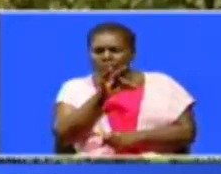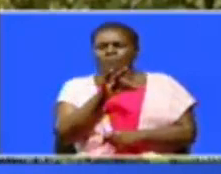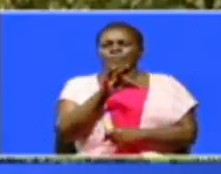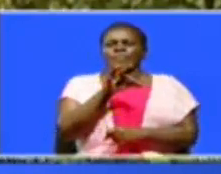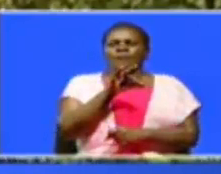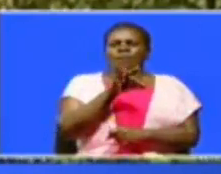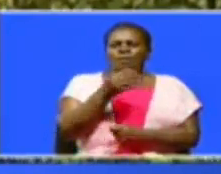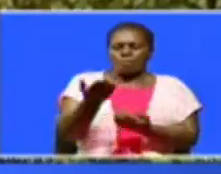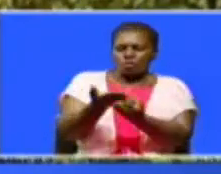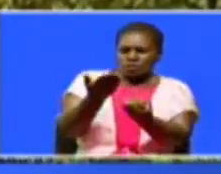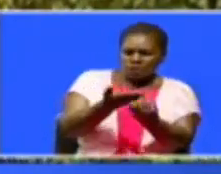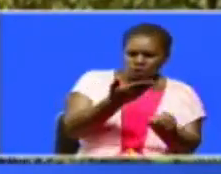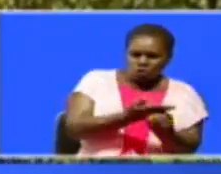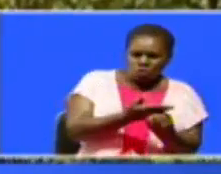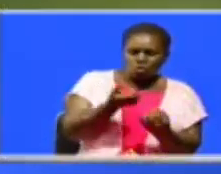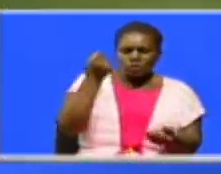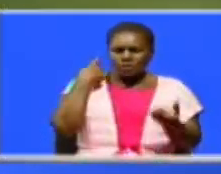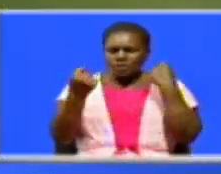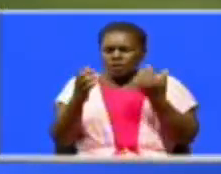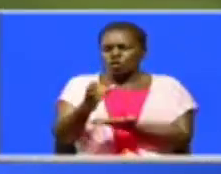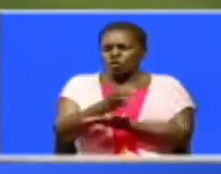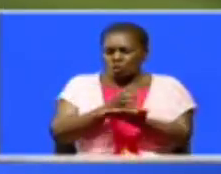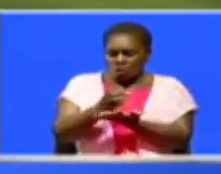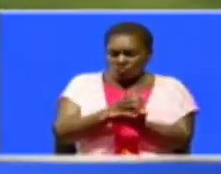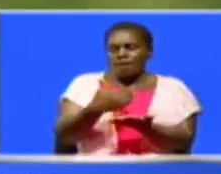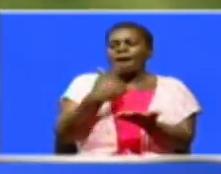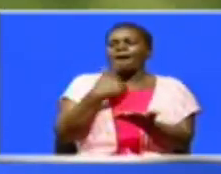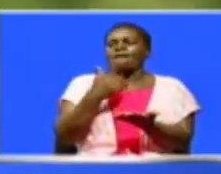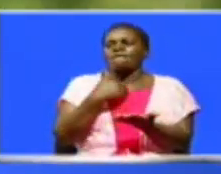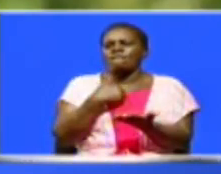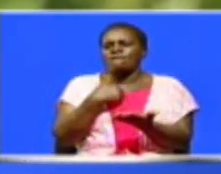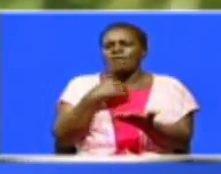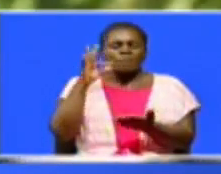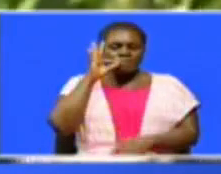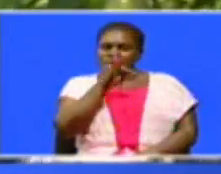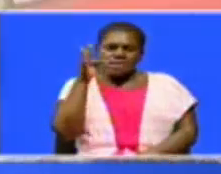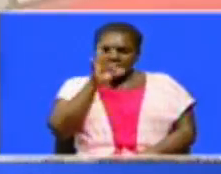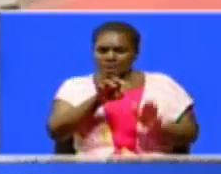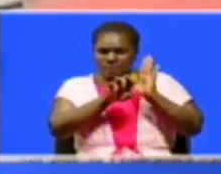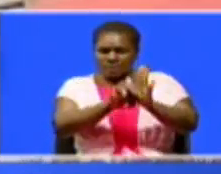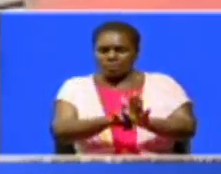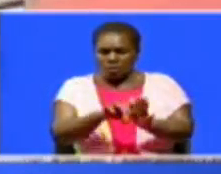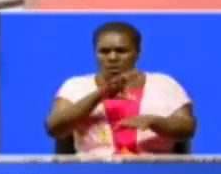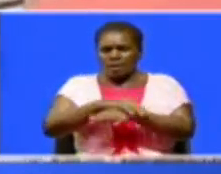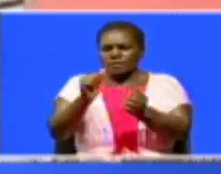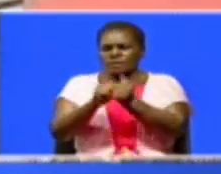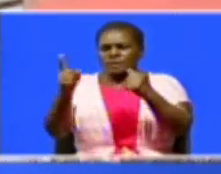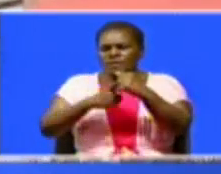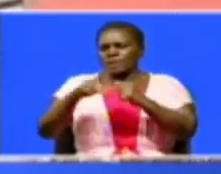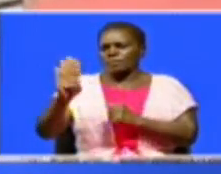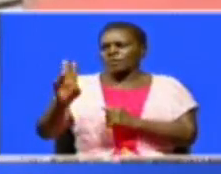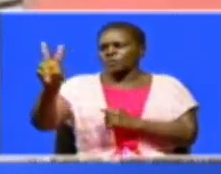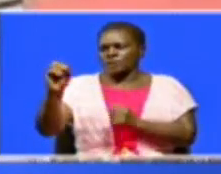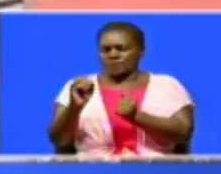the potatoes in Bure and tea and coffee in the Imenti zones. Miraa, for example, earned Kenya 16 billion shillings